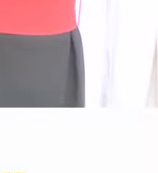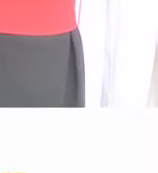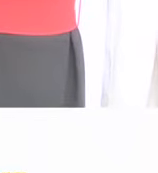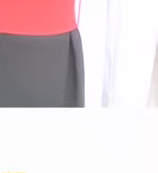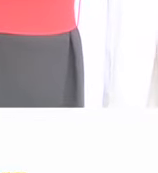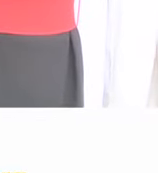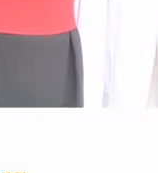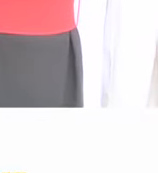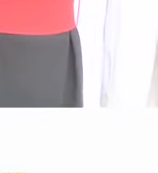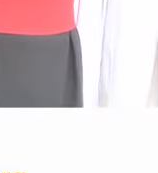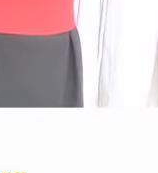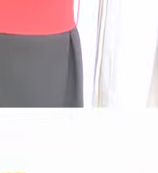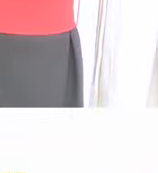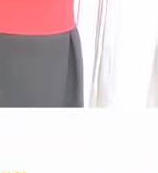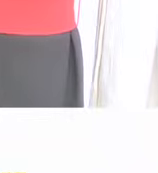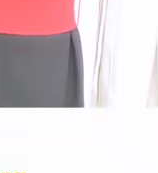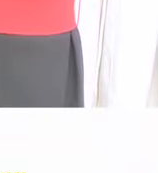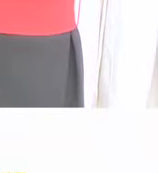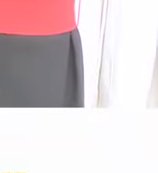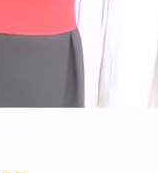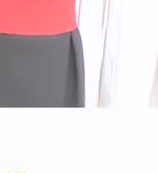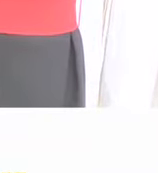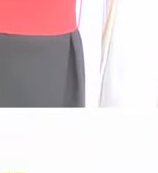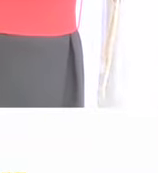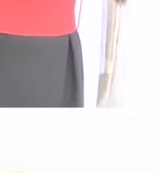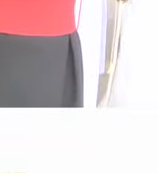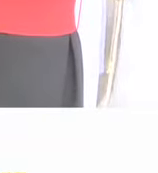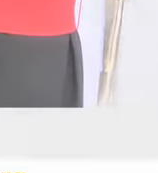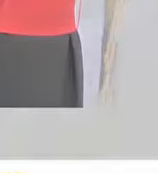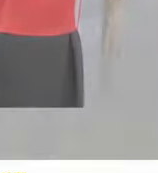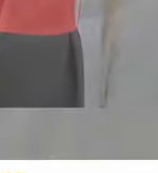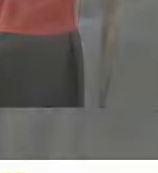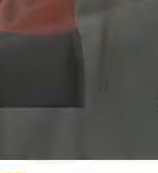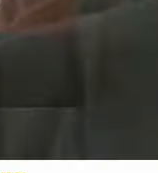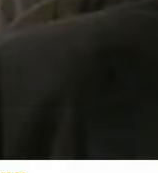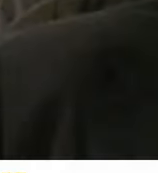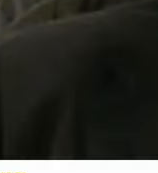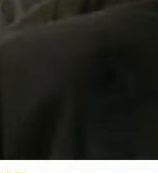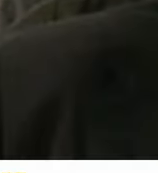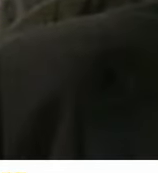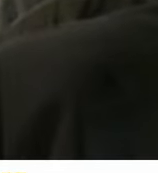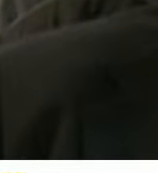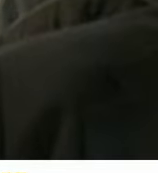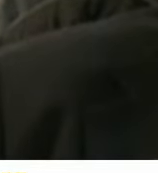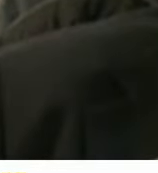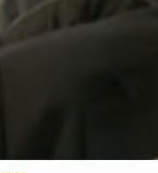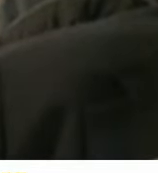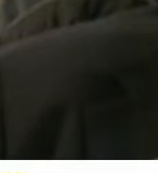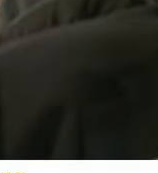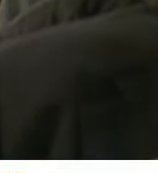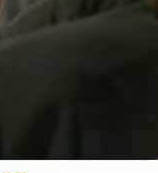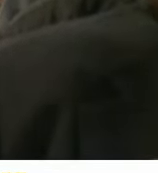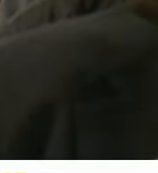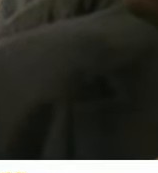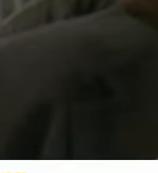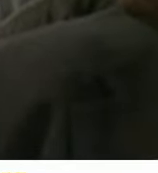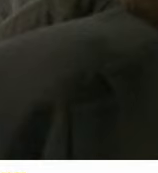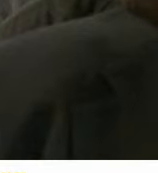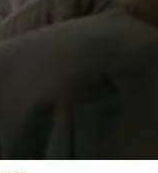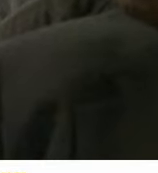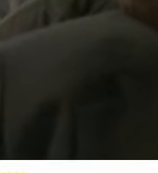now, in your resurrection, we have hope, and we pray that, Lord, you will give us hope and be people who live in